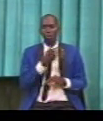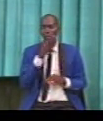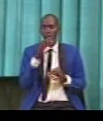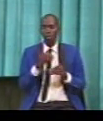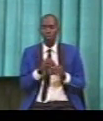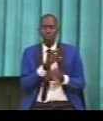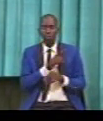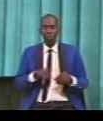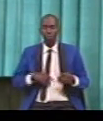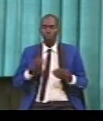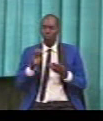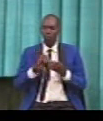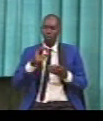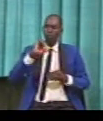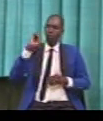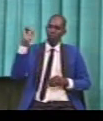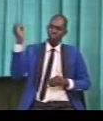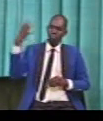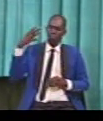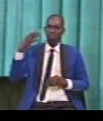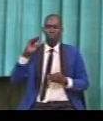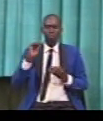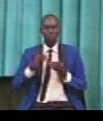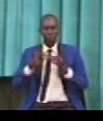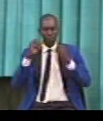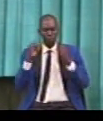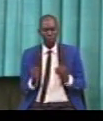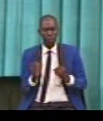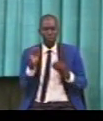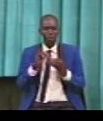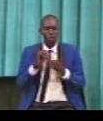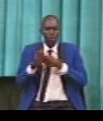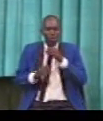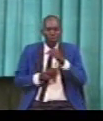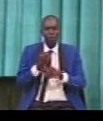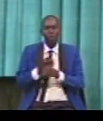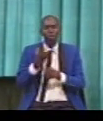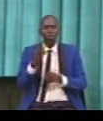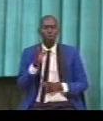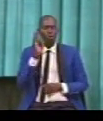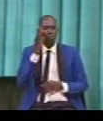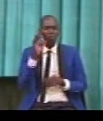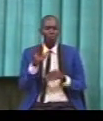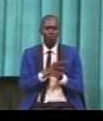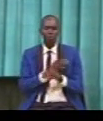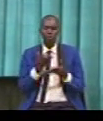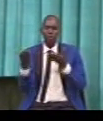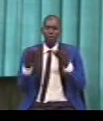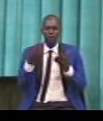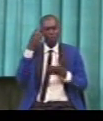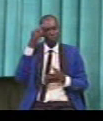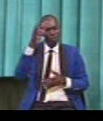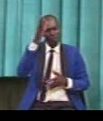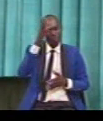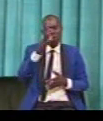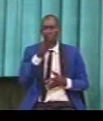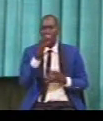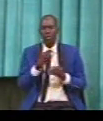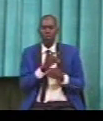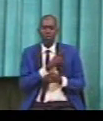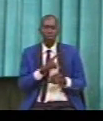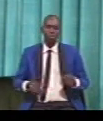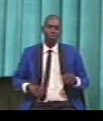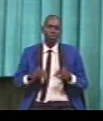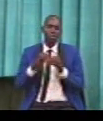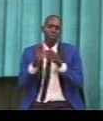more grace. Lord, more years of fruitful service for our father and mother and the Lord in Jesus' name.